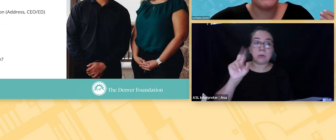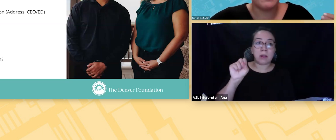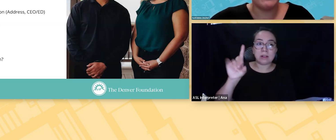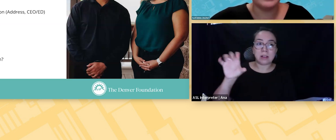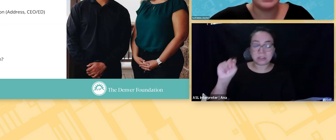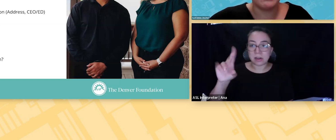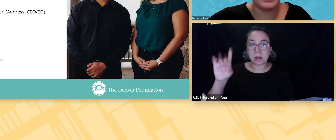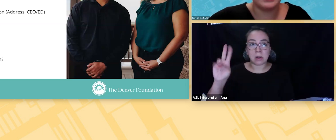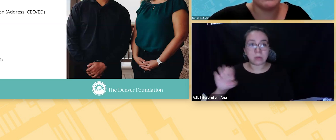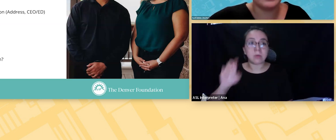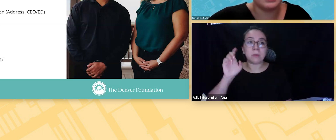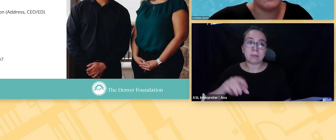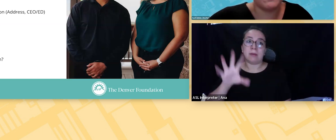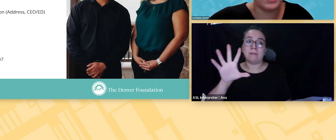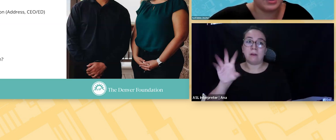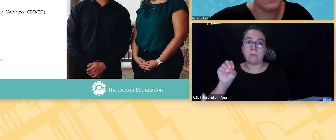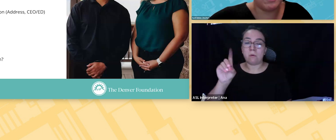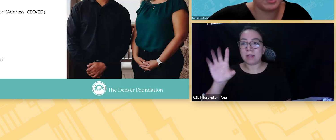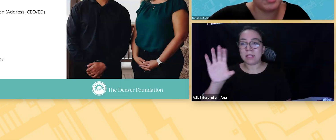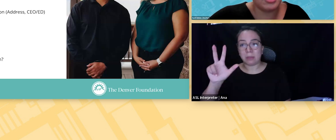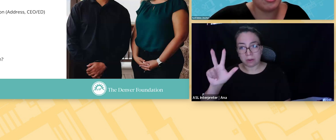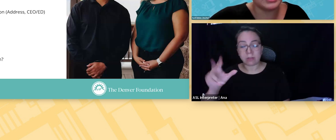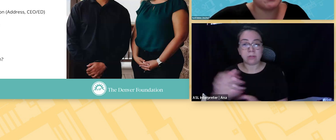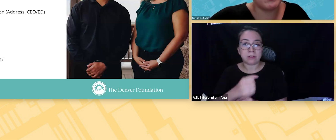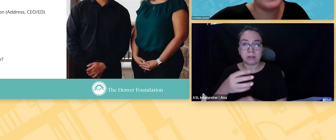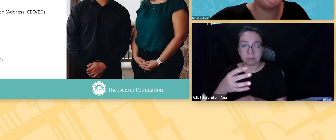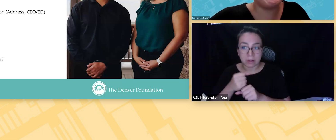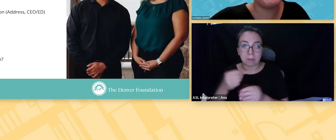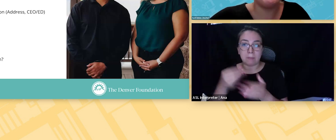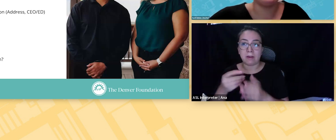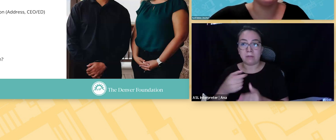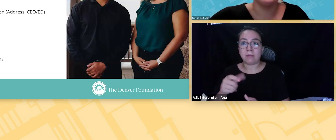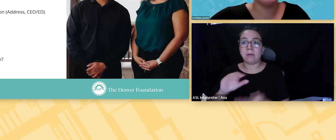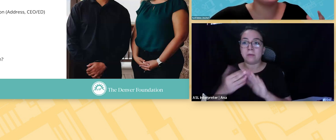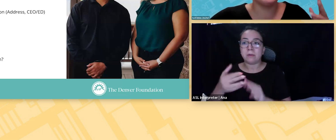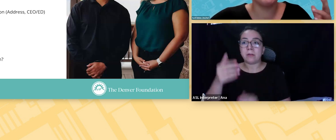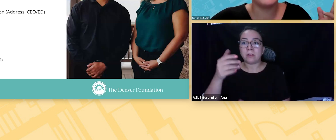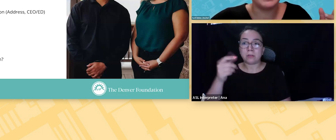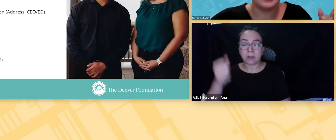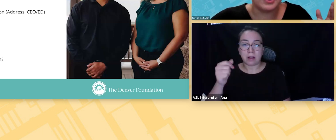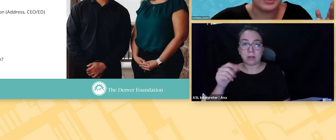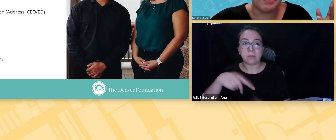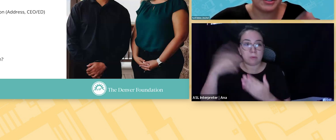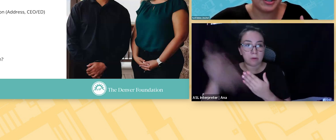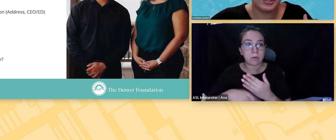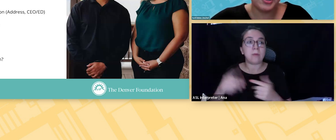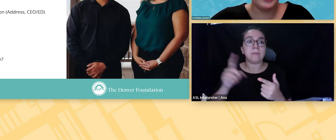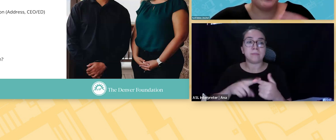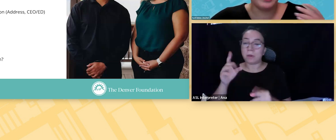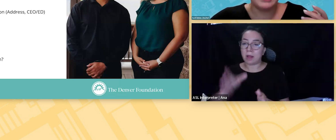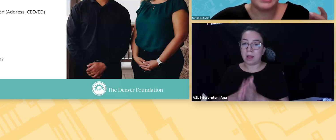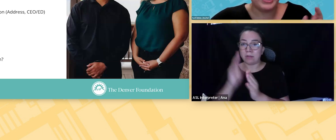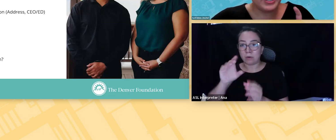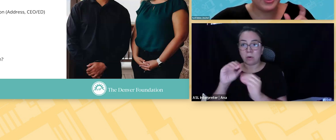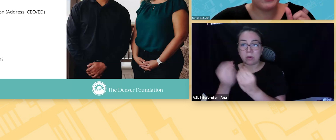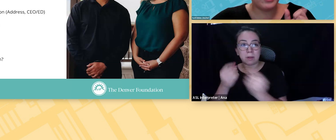must be a 501c3 to receive funding from the Community Grants Program. We'll ask for your organization's mission,